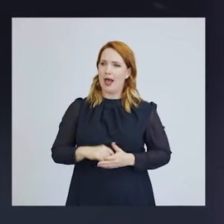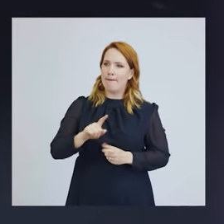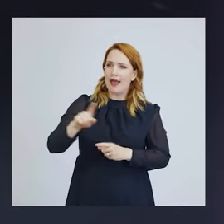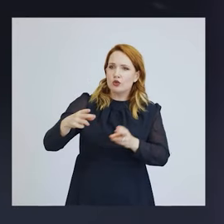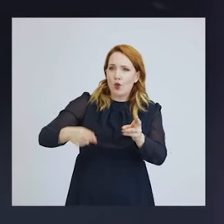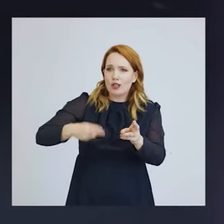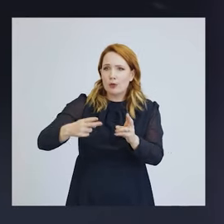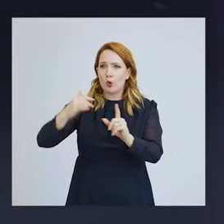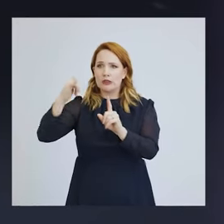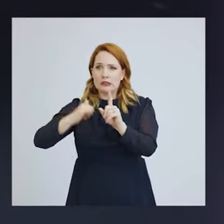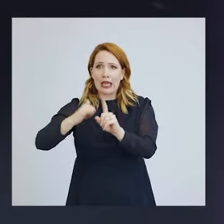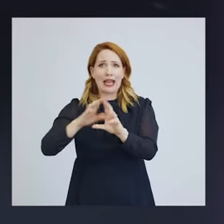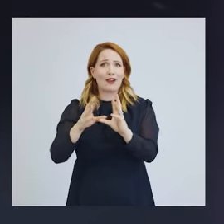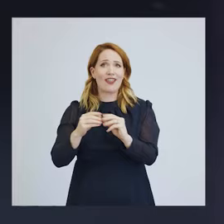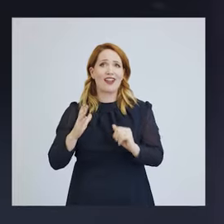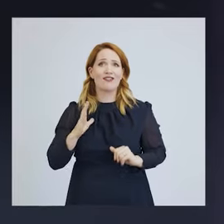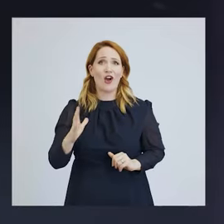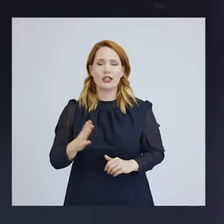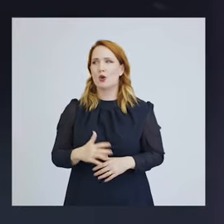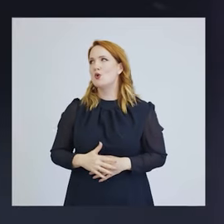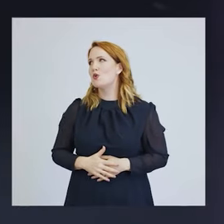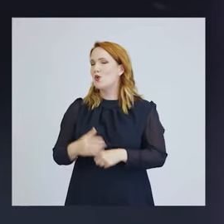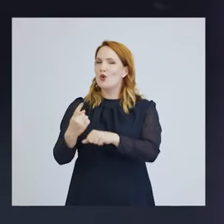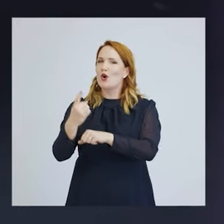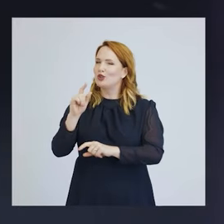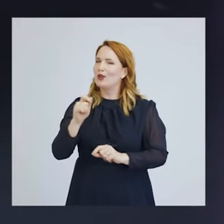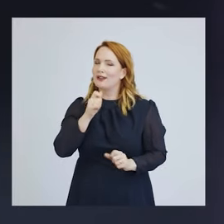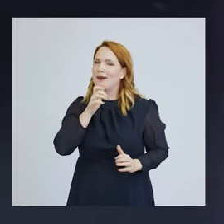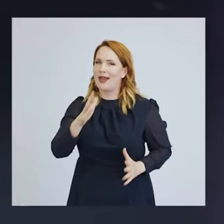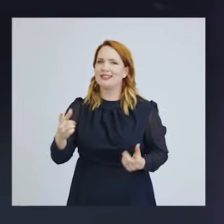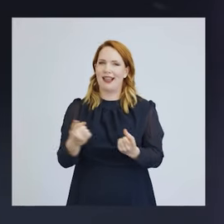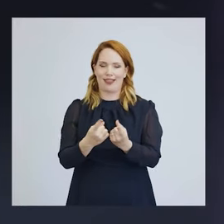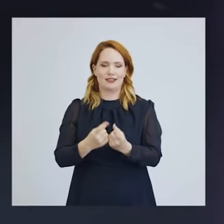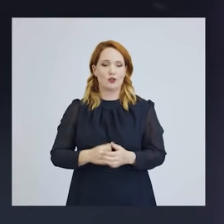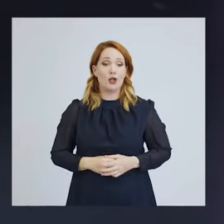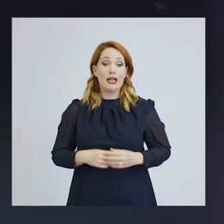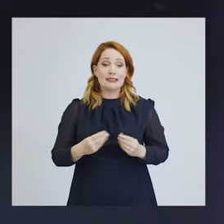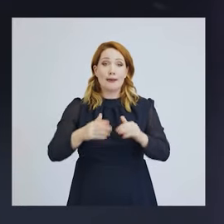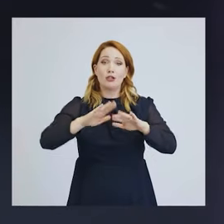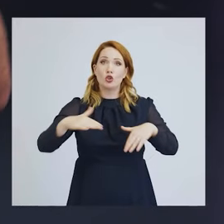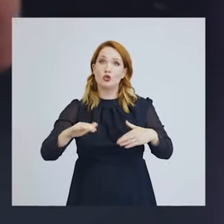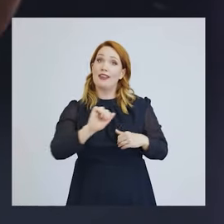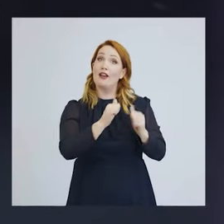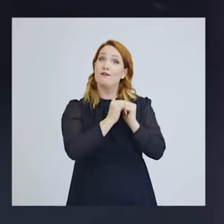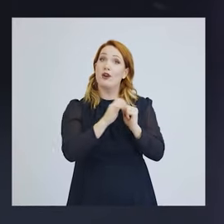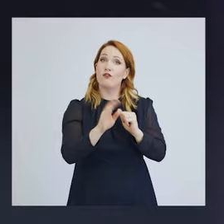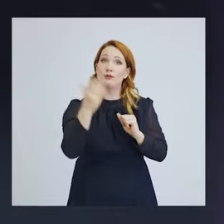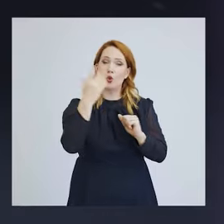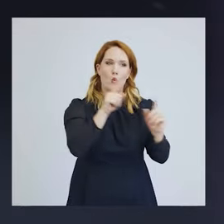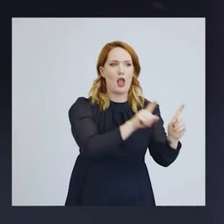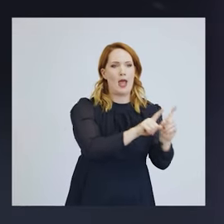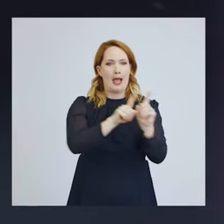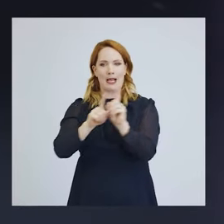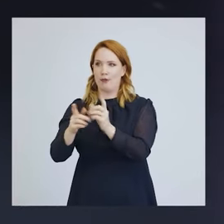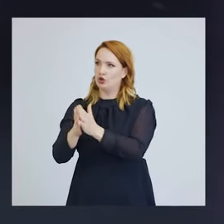go back to see different scans and everything, and everything's completely fine. So God's doing the most incredible things. We're seeing kids bring their friends